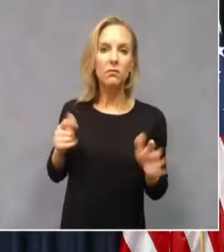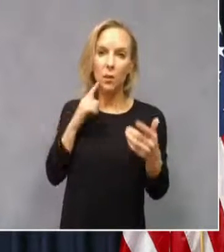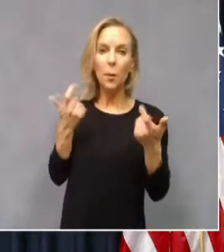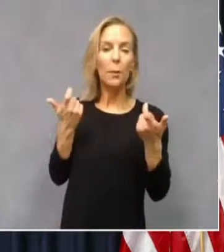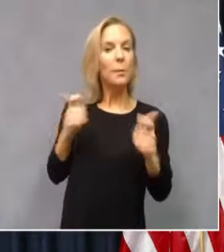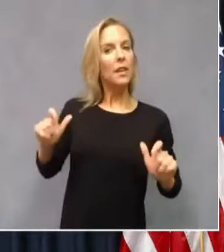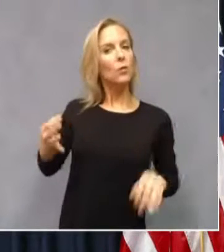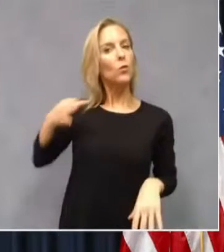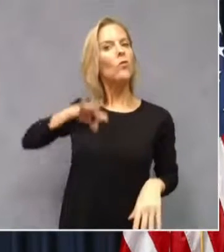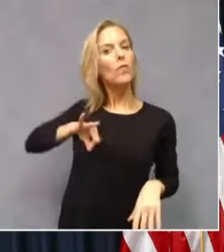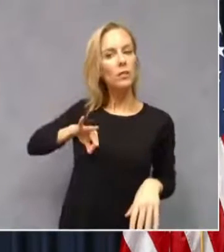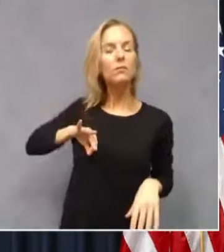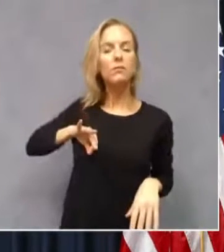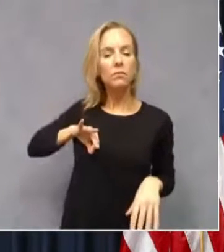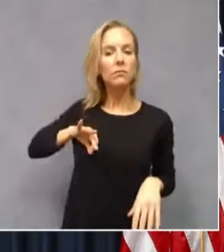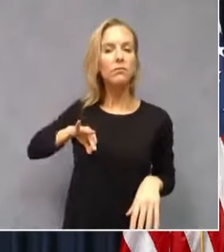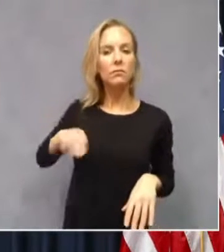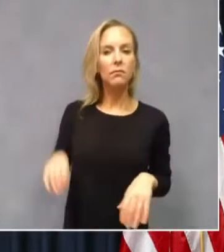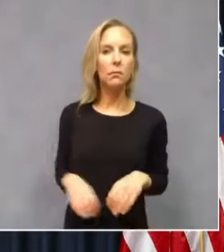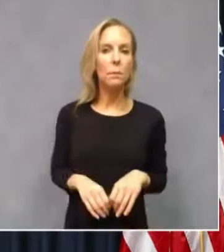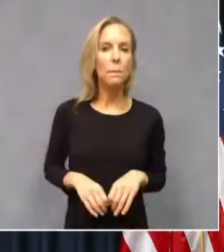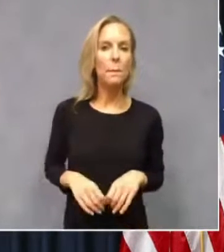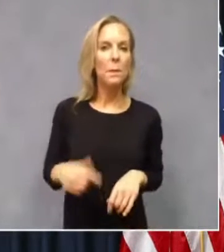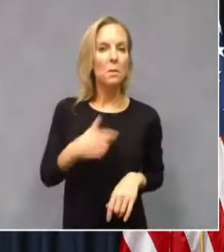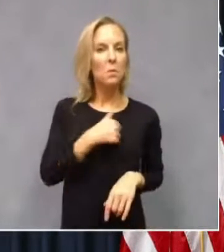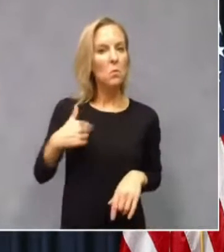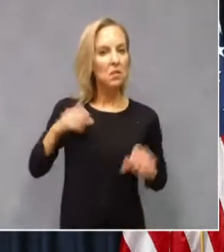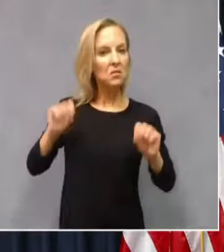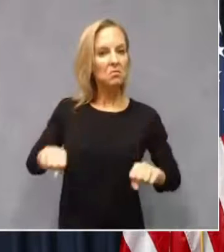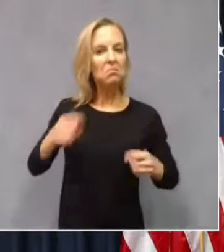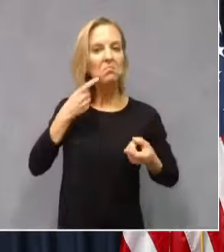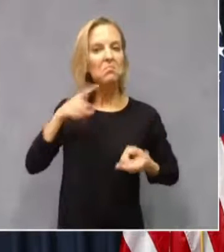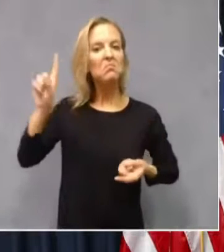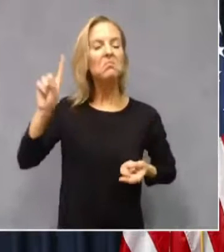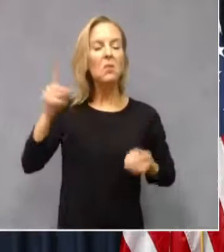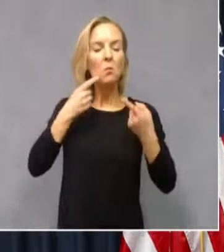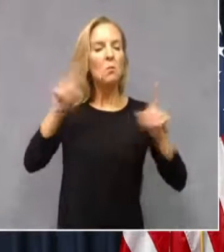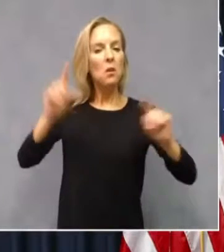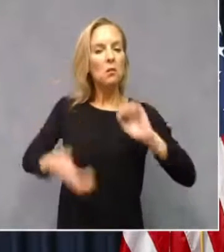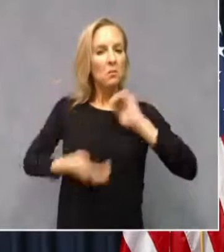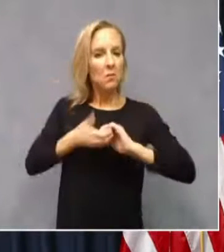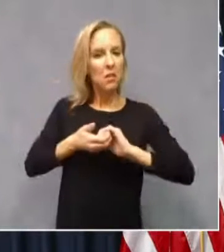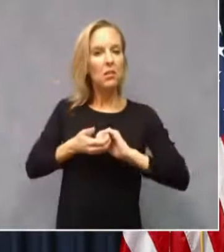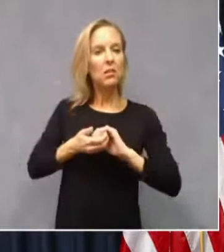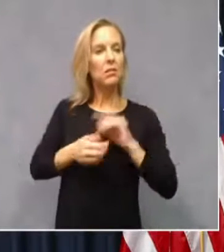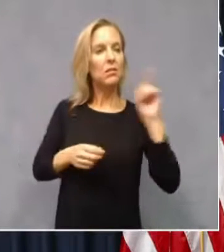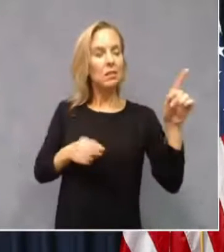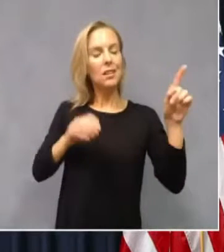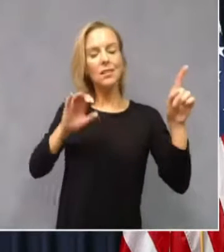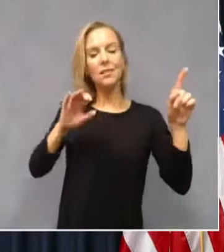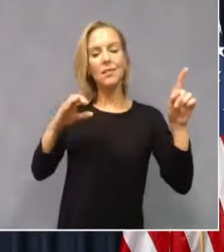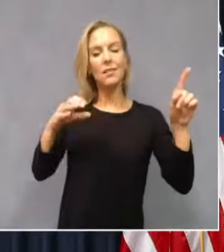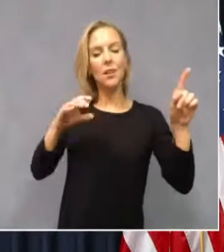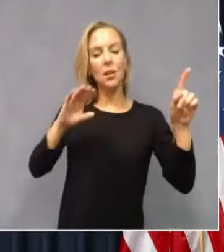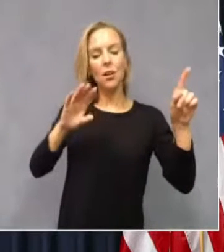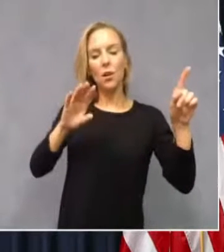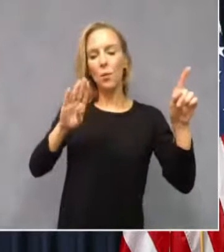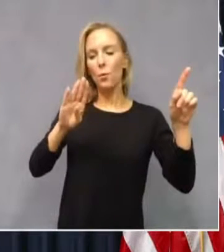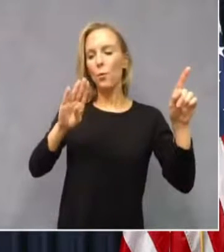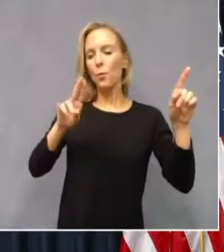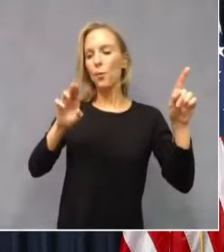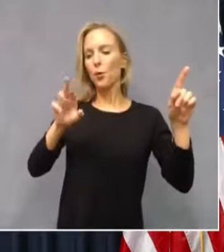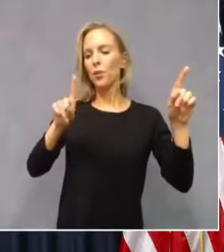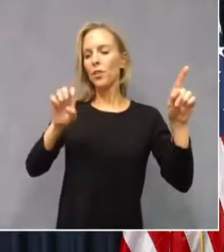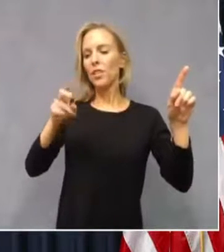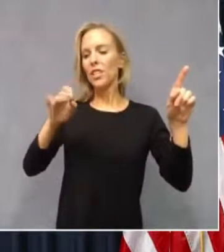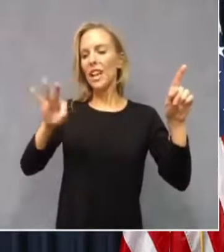So I believe that we're going to be able to work well with Pete Buttigieg. Now, remember, he's mayor from Indiana,